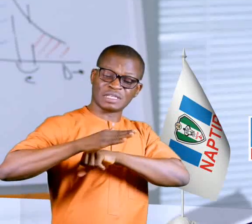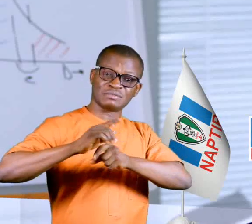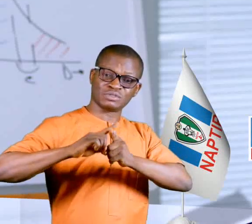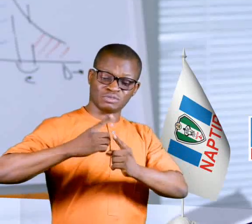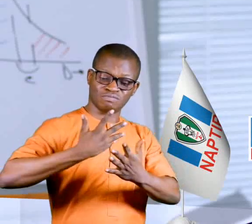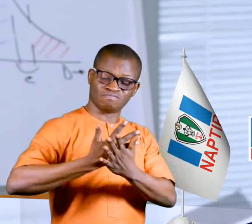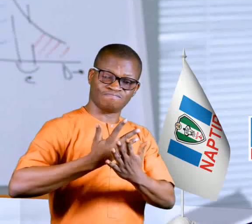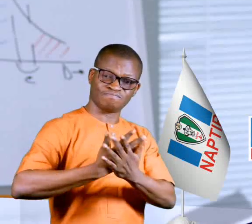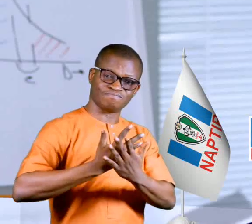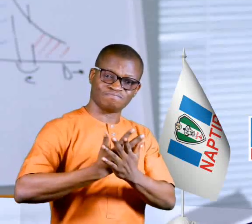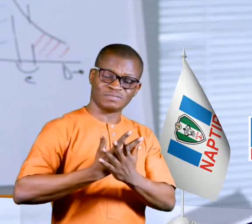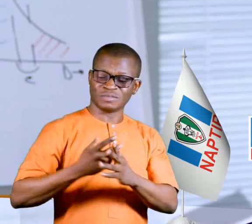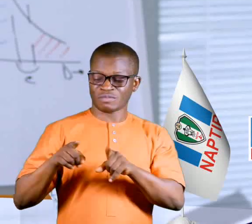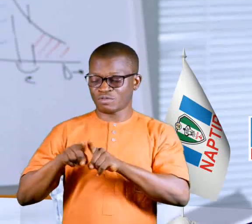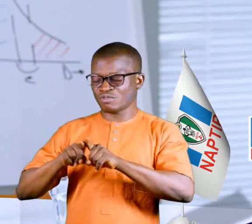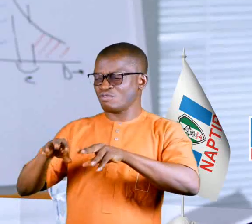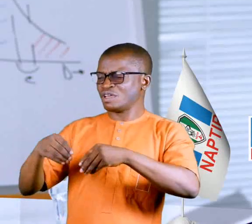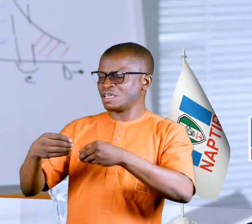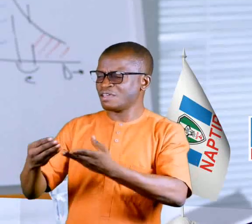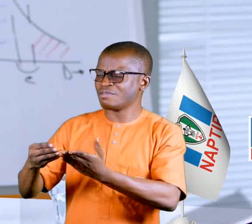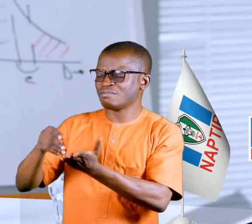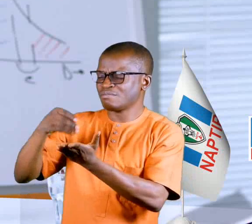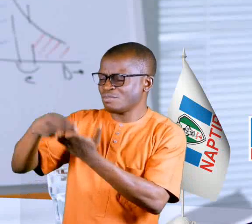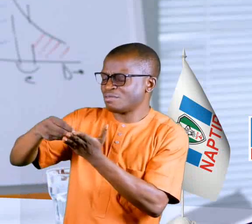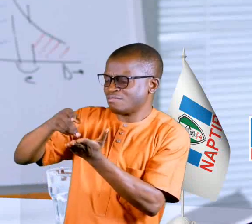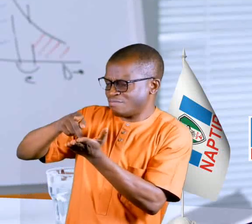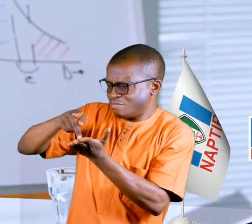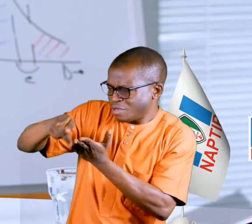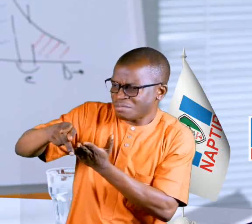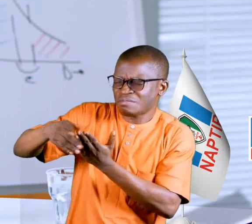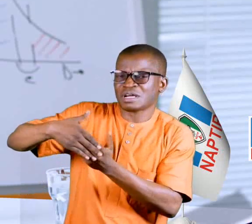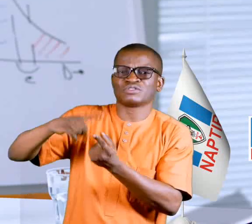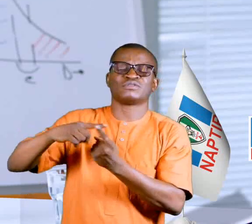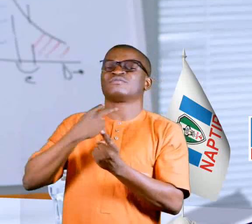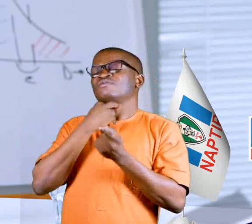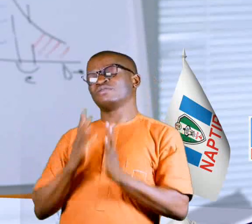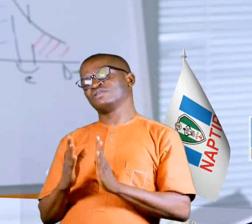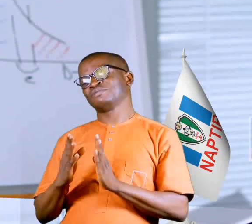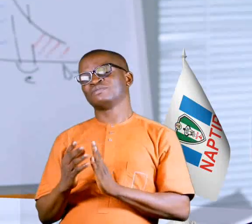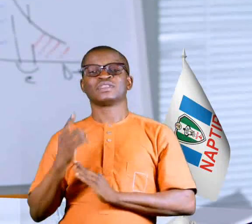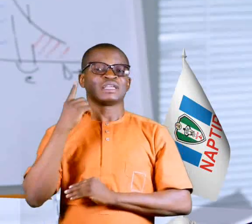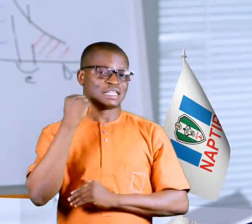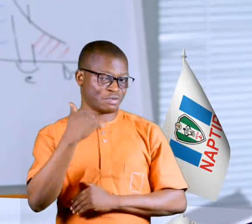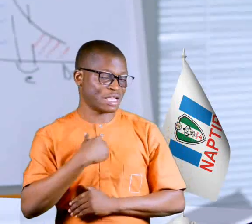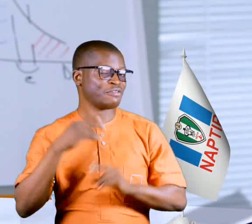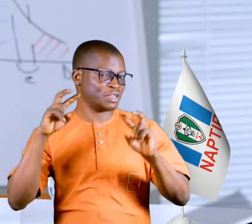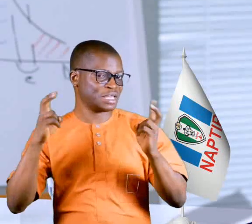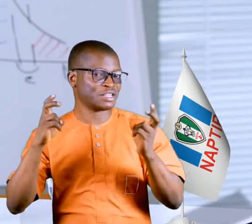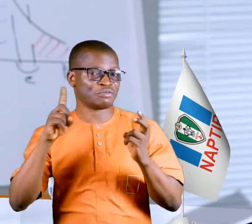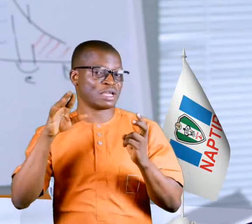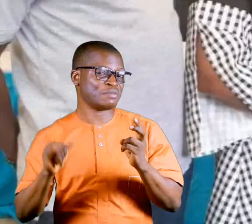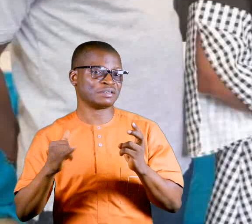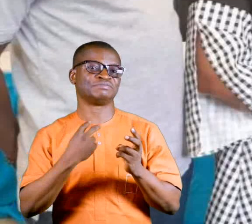jail imprisonment, and as well giving compensations to victims of trafficking. Recently we had a